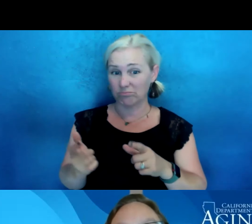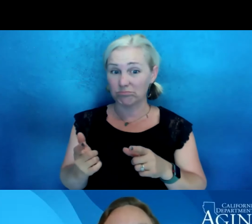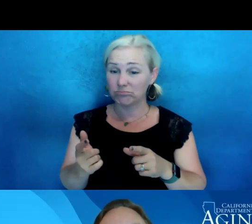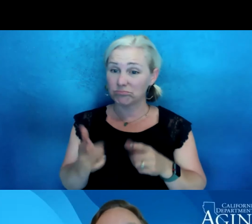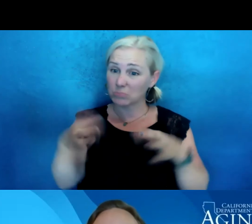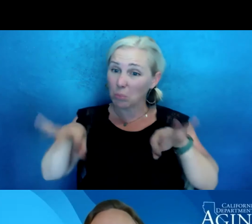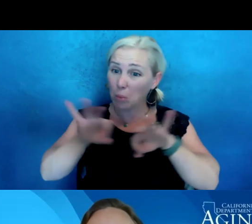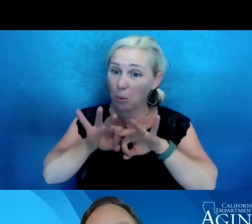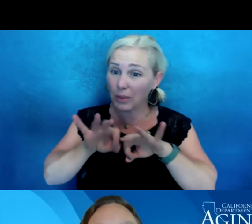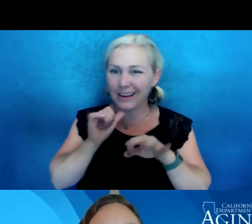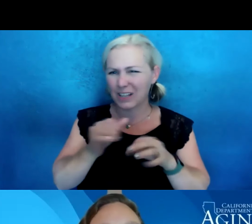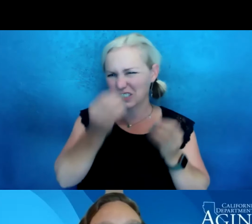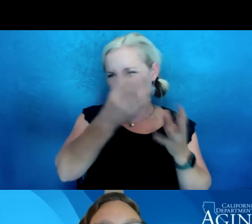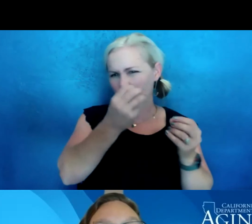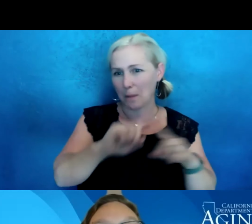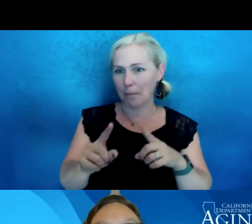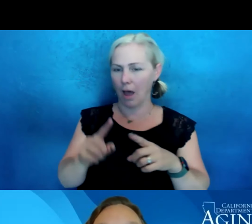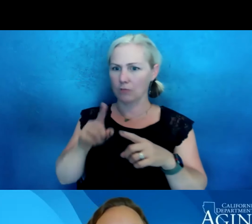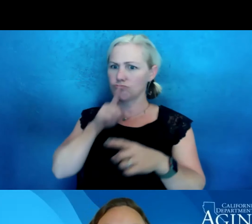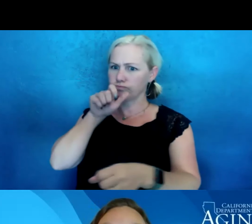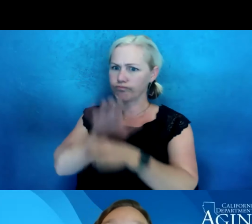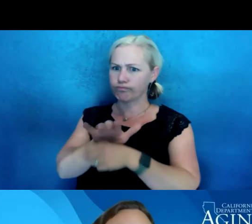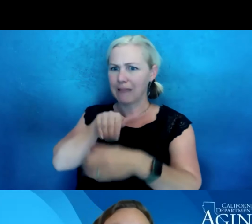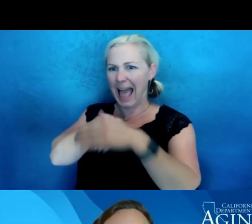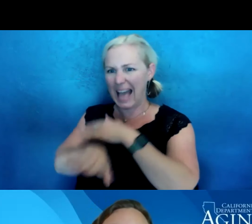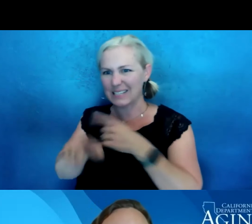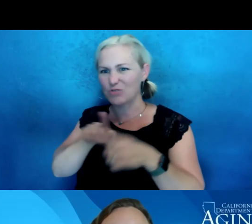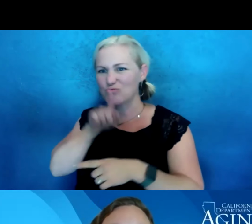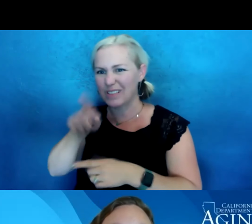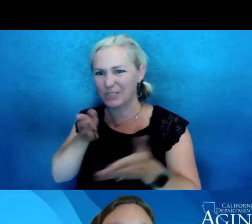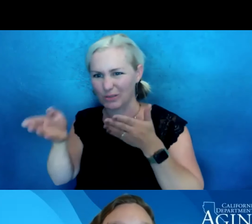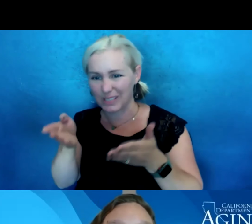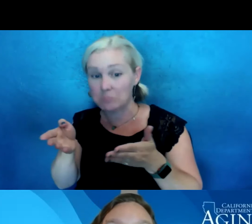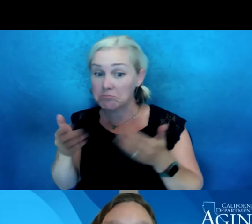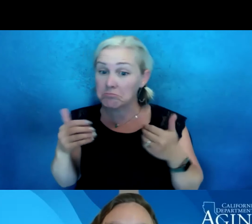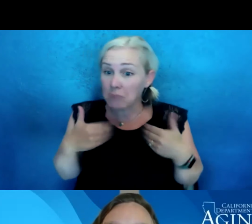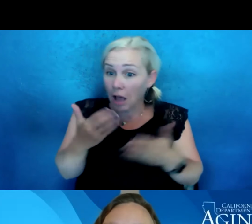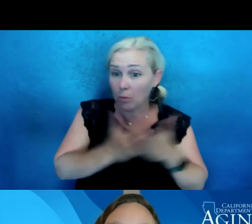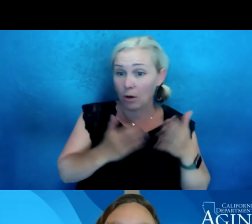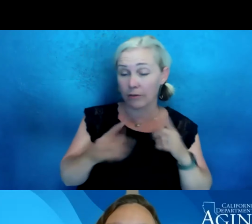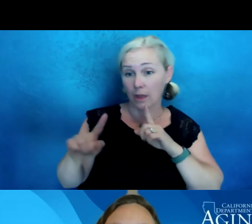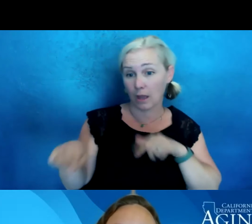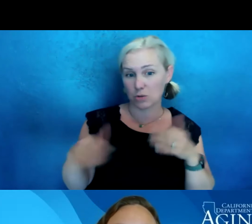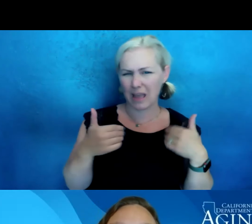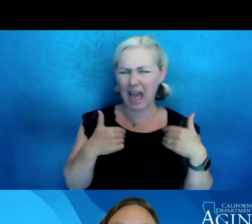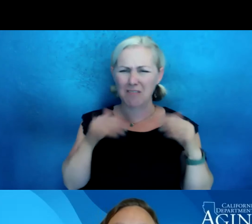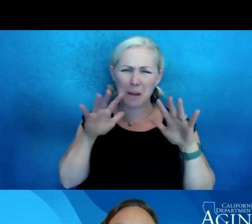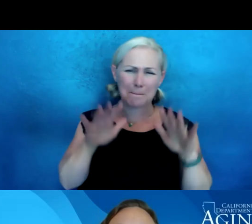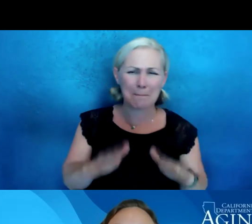it's the access to real services. Well, the good news is we have part of the answer in California. We've got amazing,